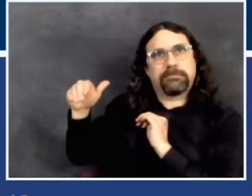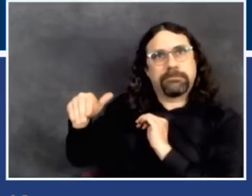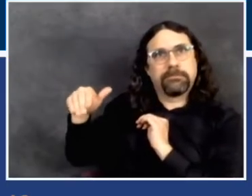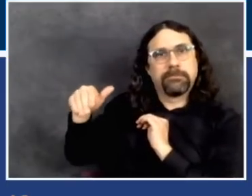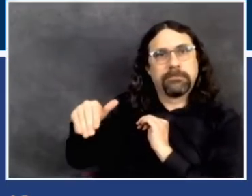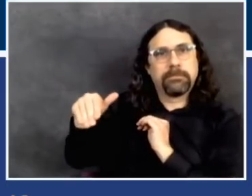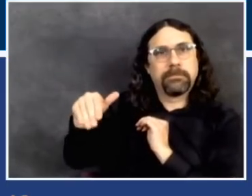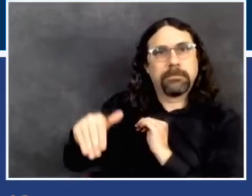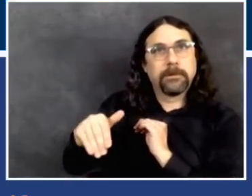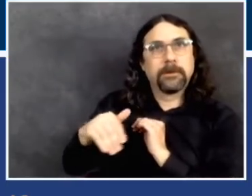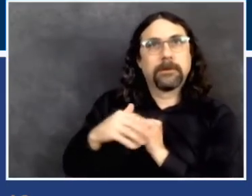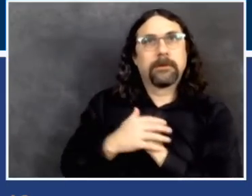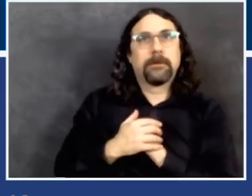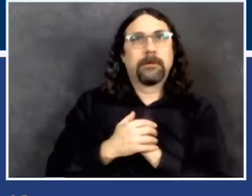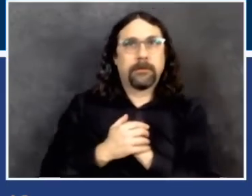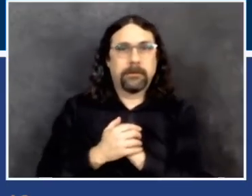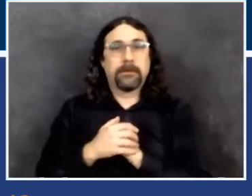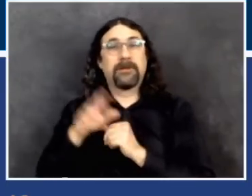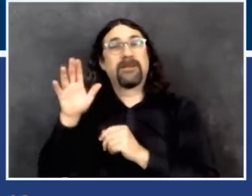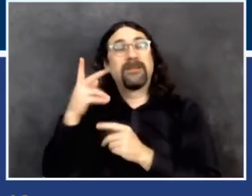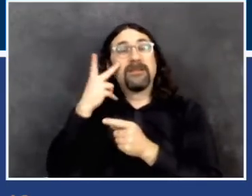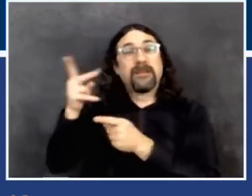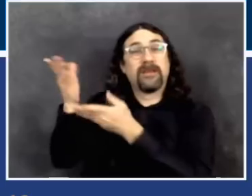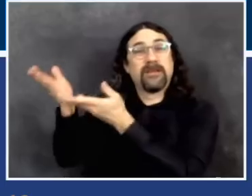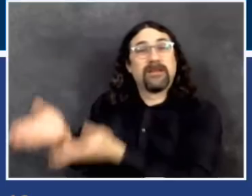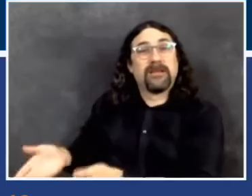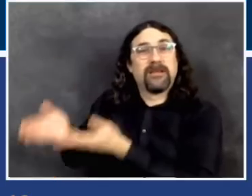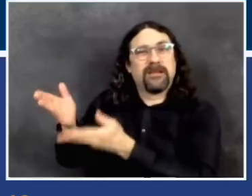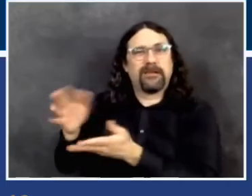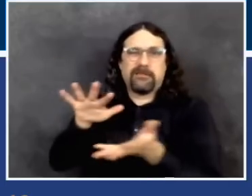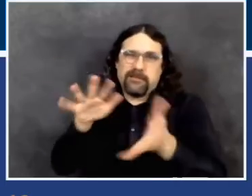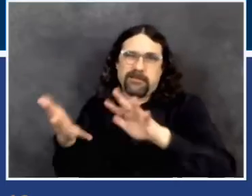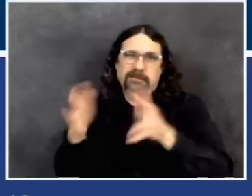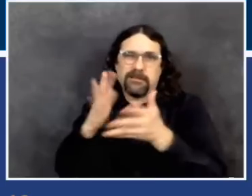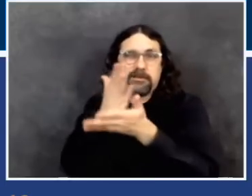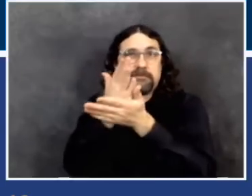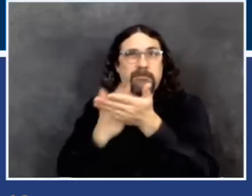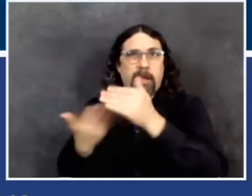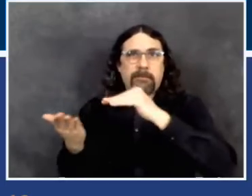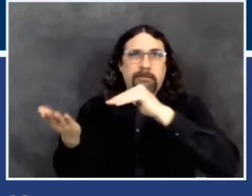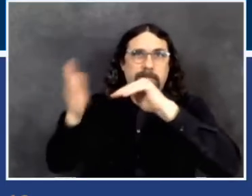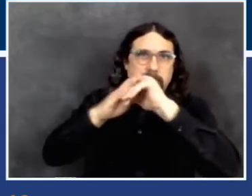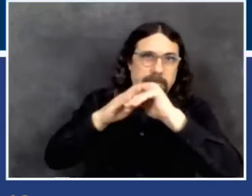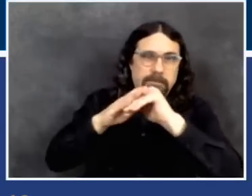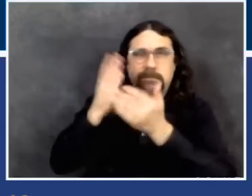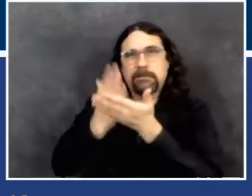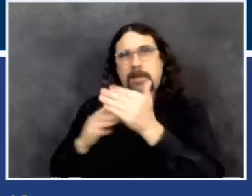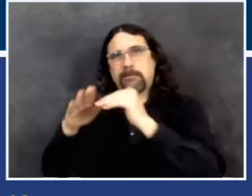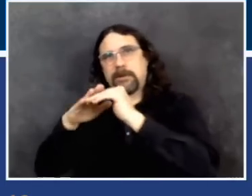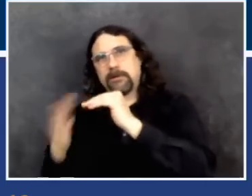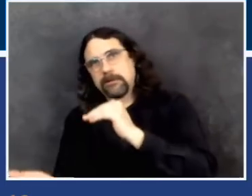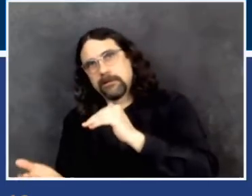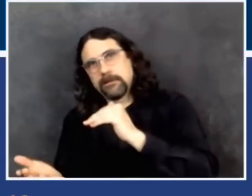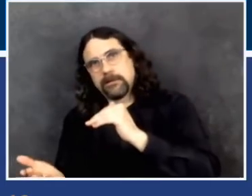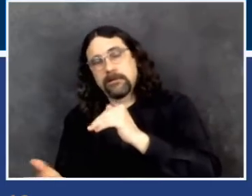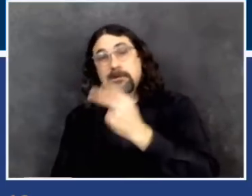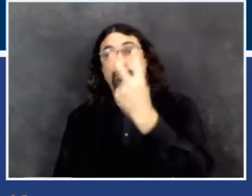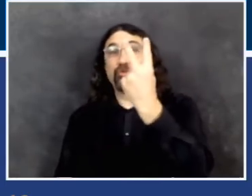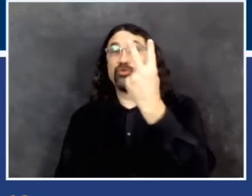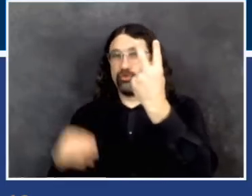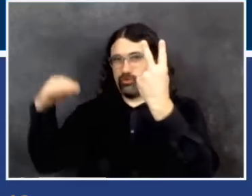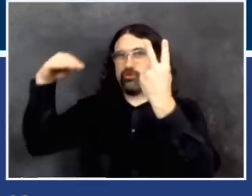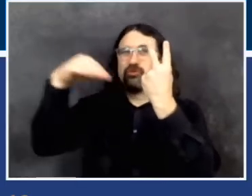unfortunately. We had two of our indicators down, which is good news, but one went up. Today, also a mixed